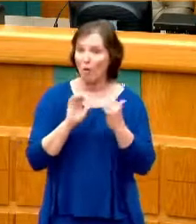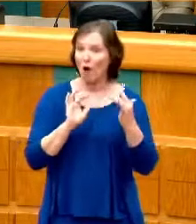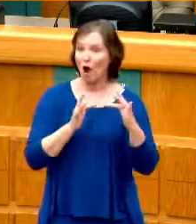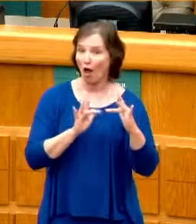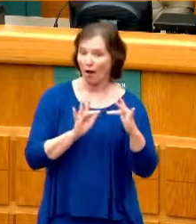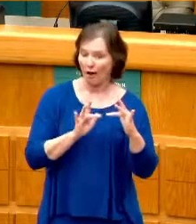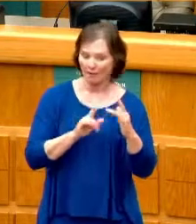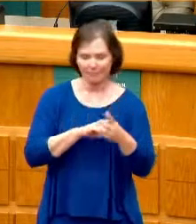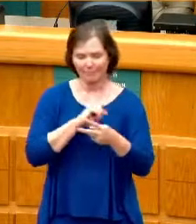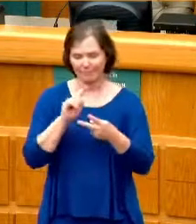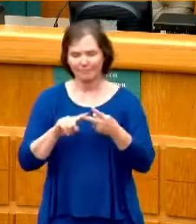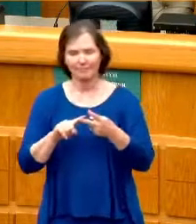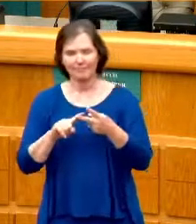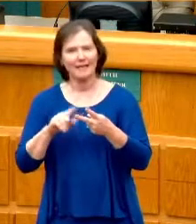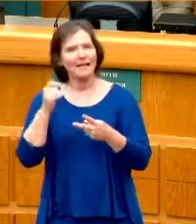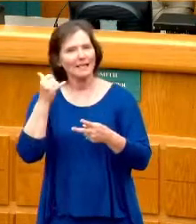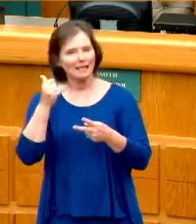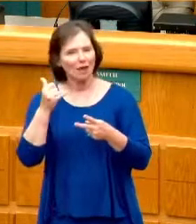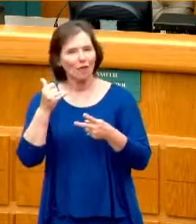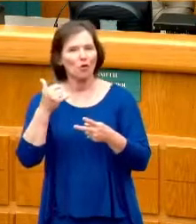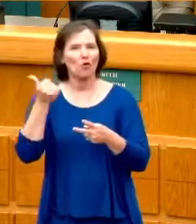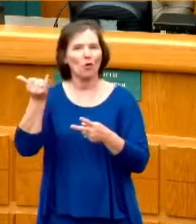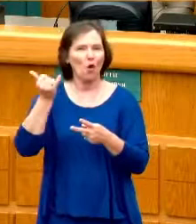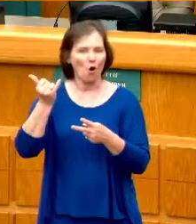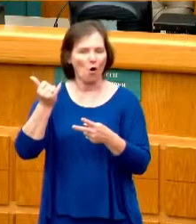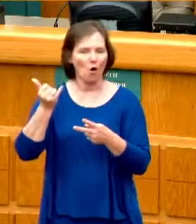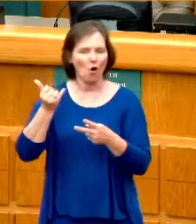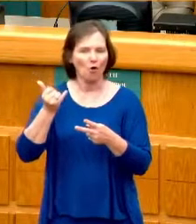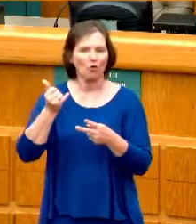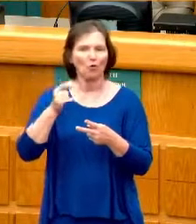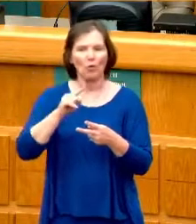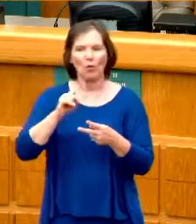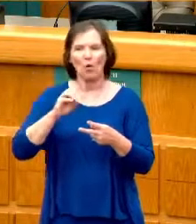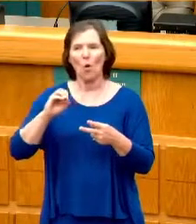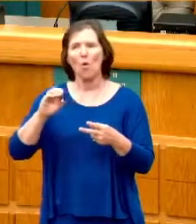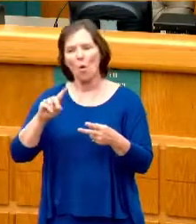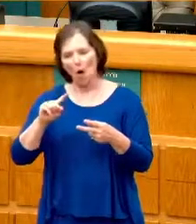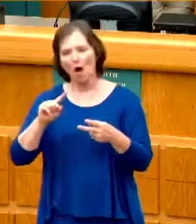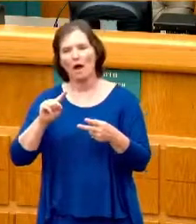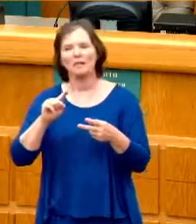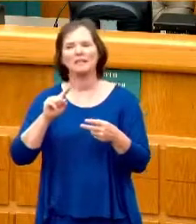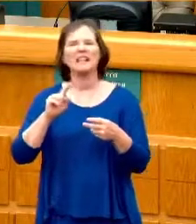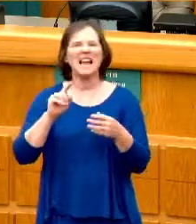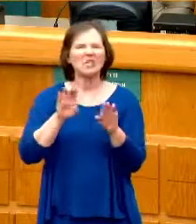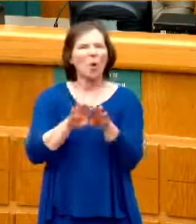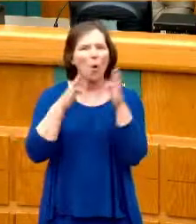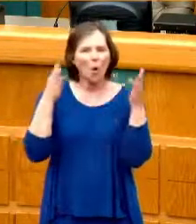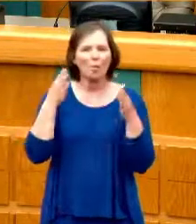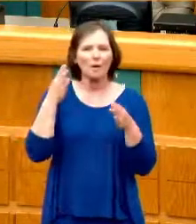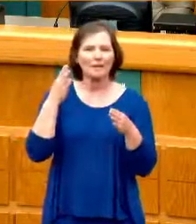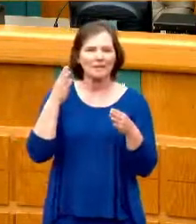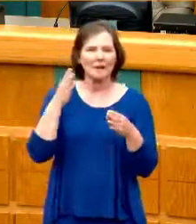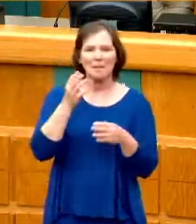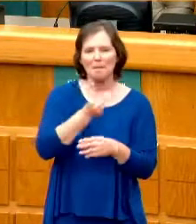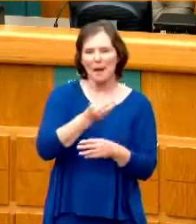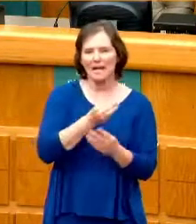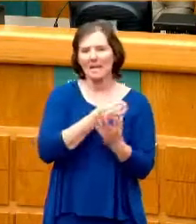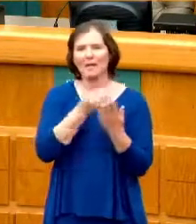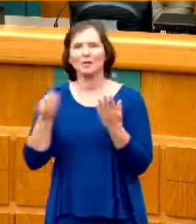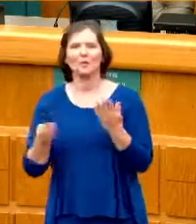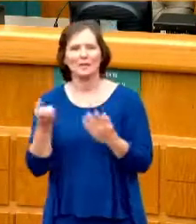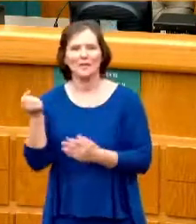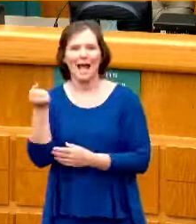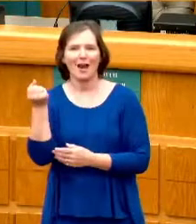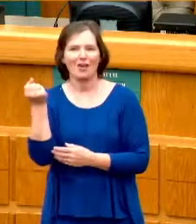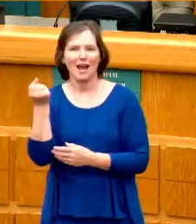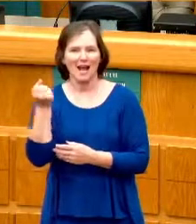361-561-1101 to register by phone for a vaccine clinic Monday through Saturday from 10 a.m. to 5 p.m. In more exciting news, on Tuesday, the health